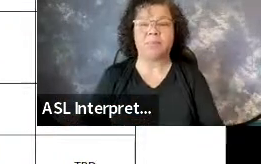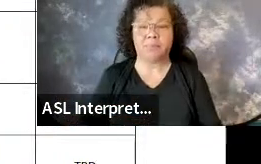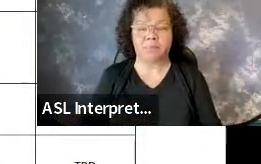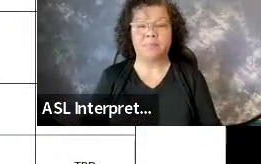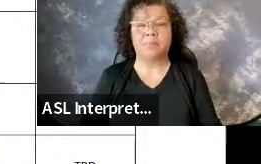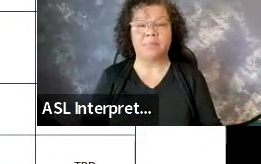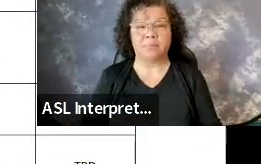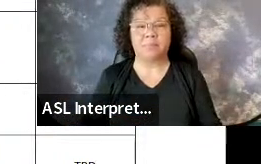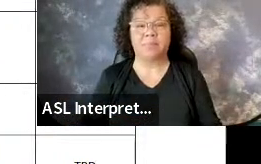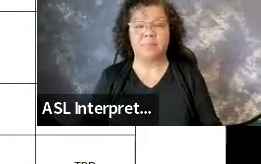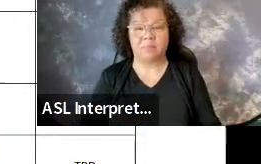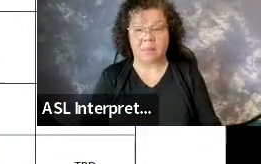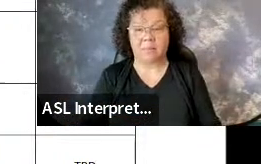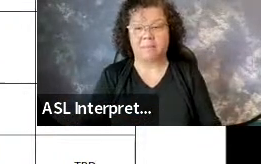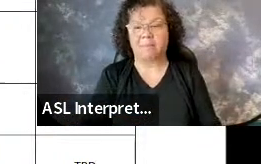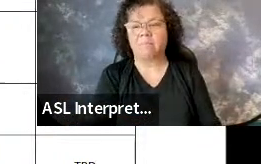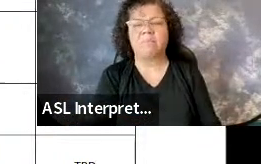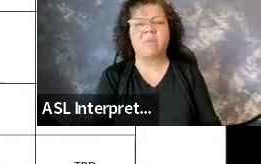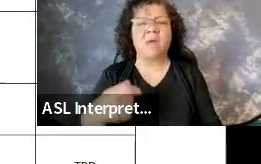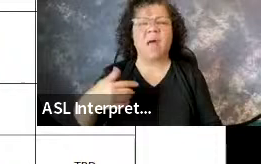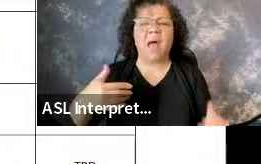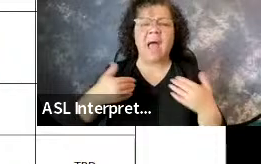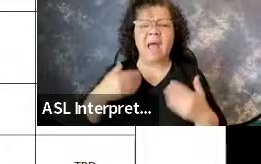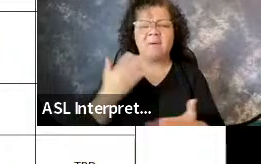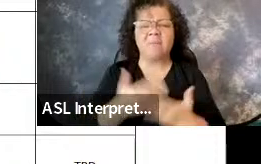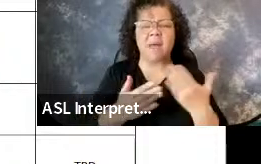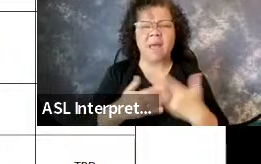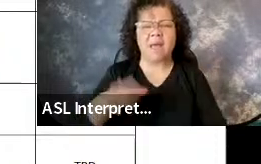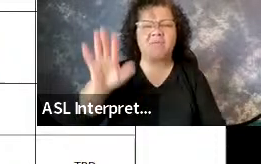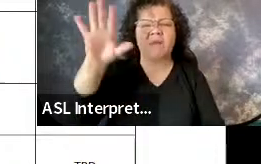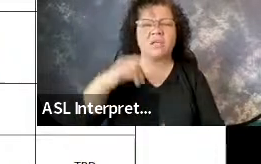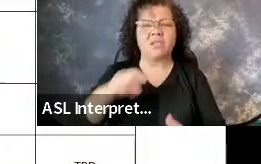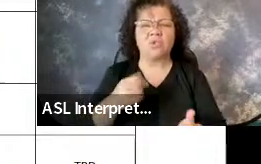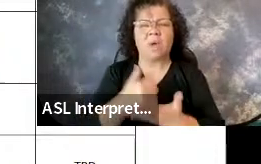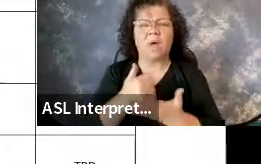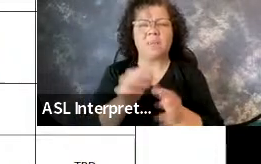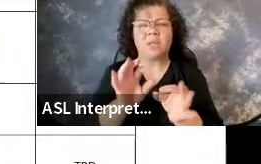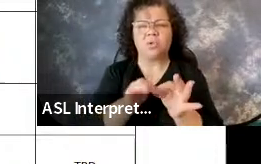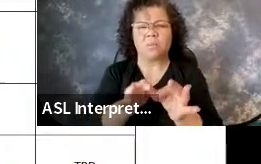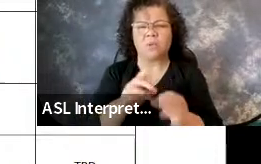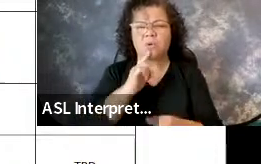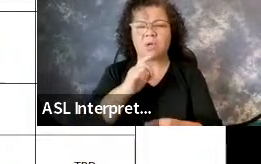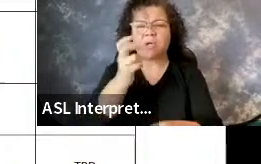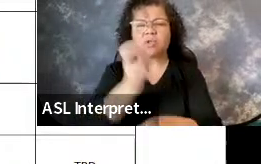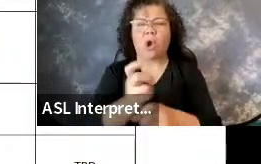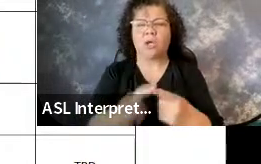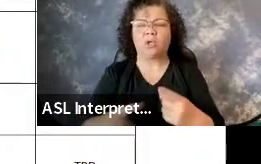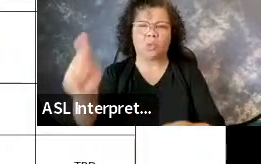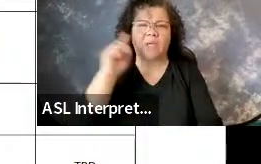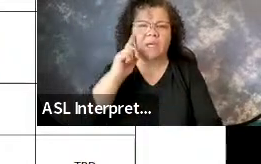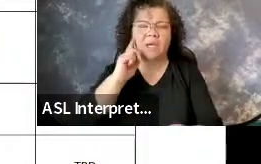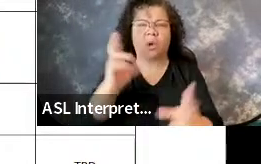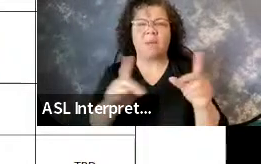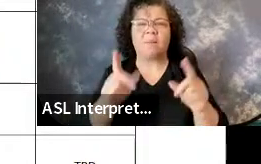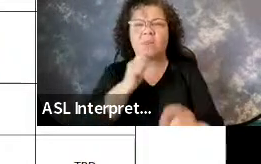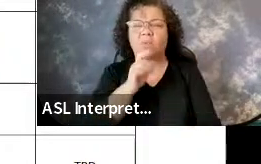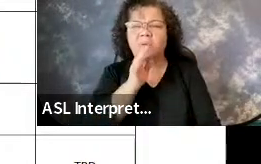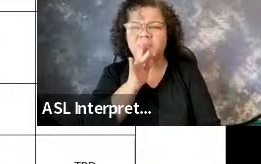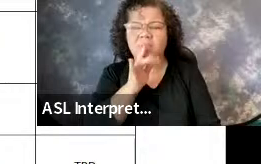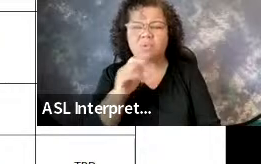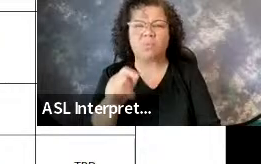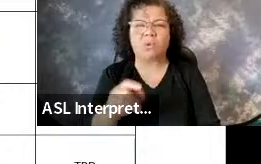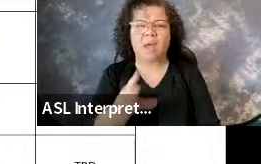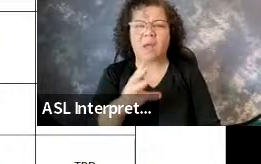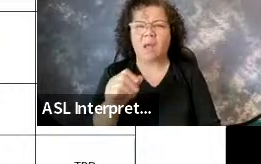We'll go online. I just have my hand raised to help out the interpreter again. It's really hard to hear people who are whispering or talking in